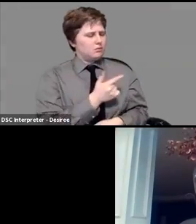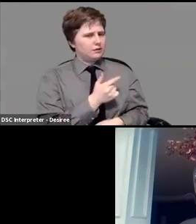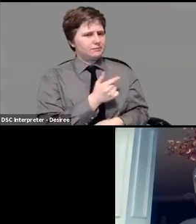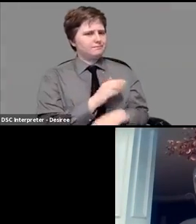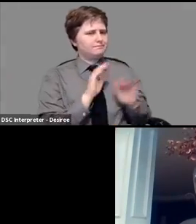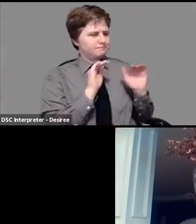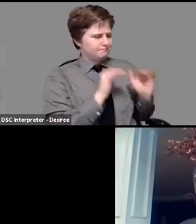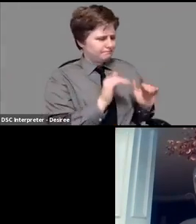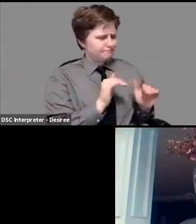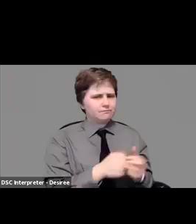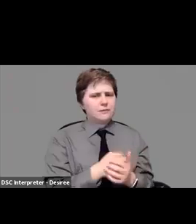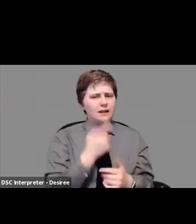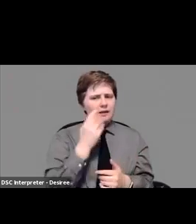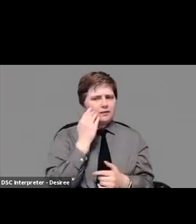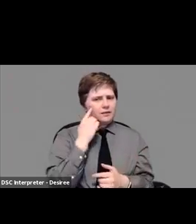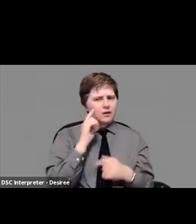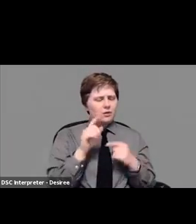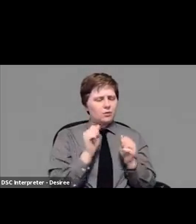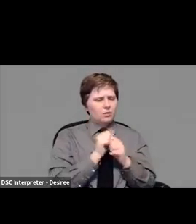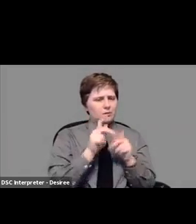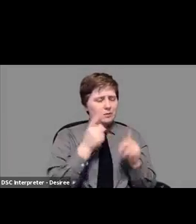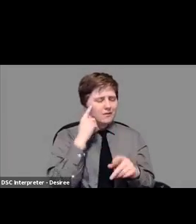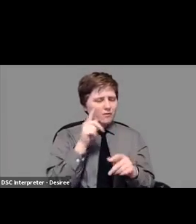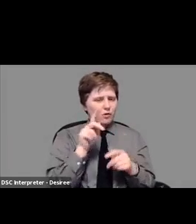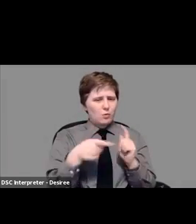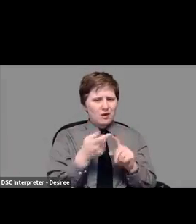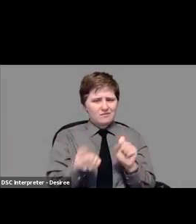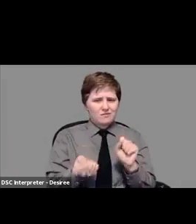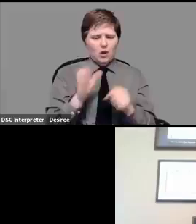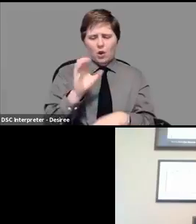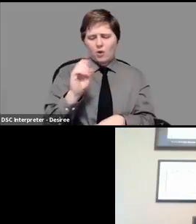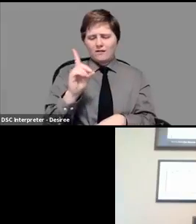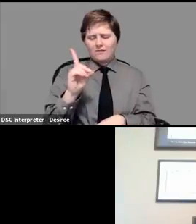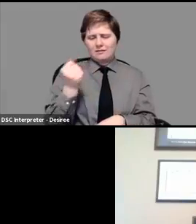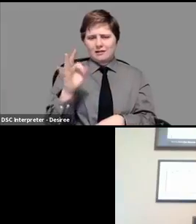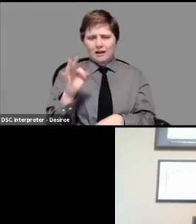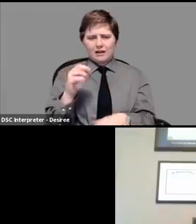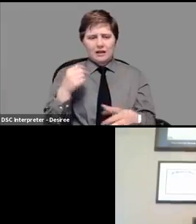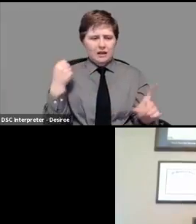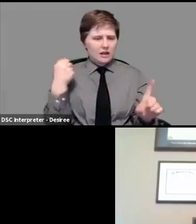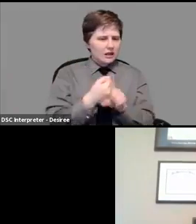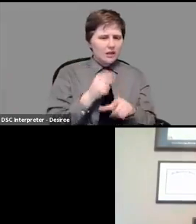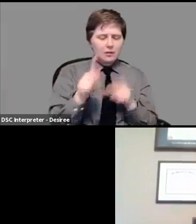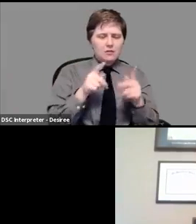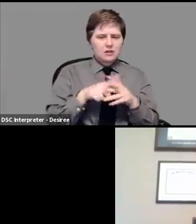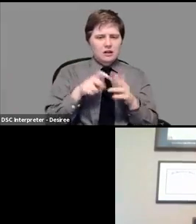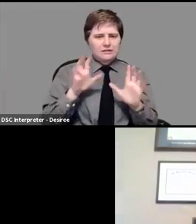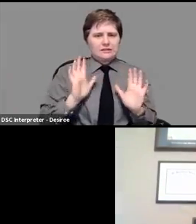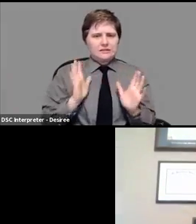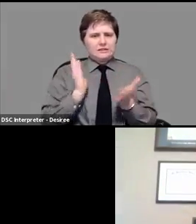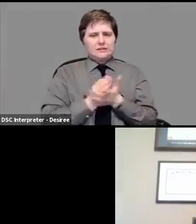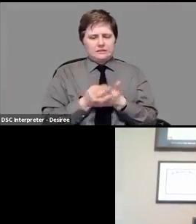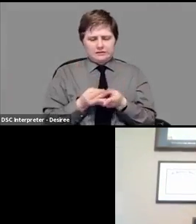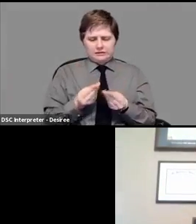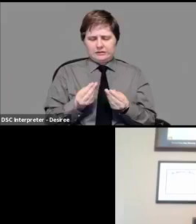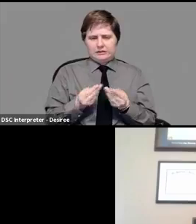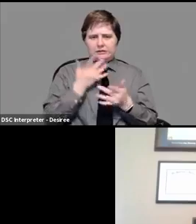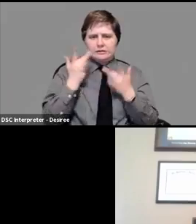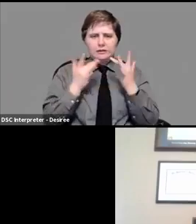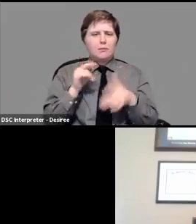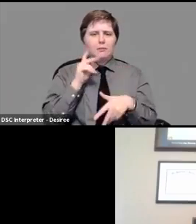individuals, when COVID-19 hit, folks start to pull back on their spending. People aren't out obviously at the mall